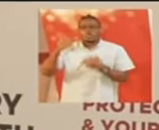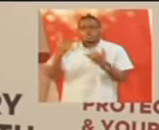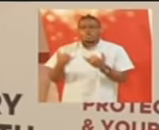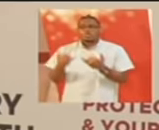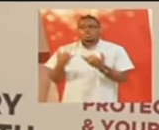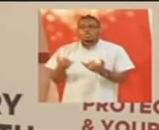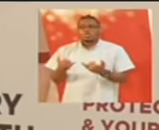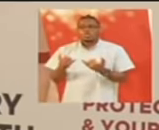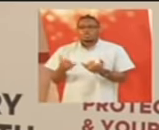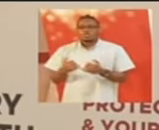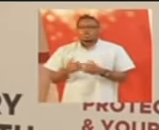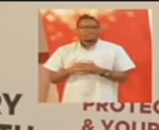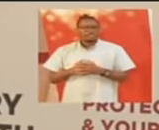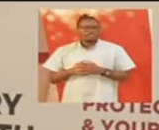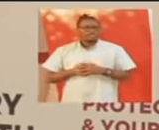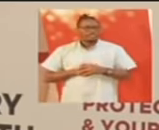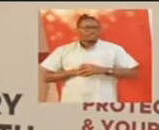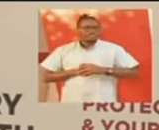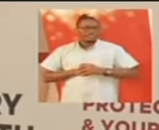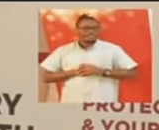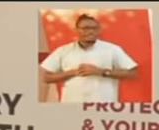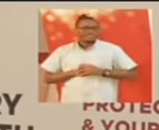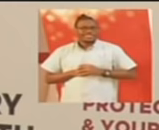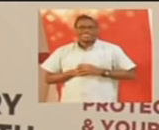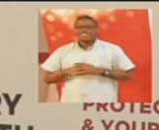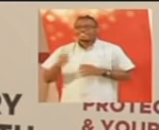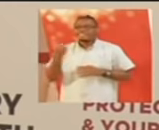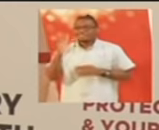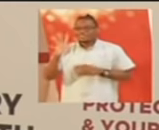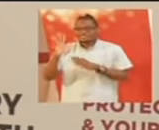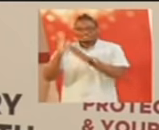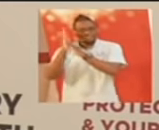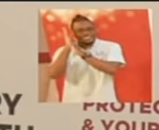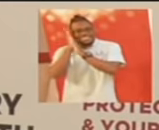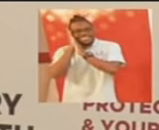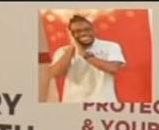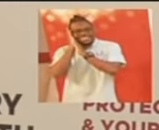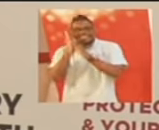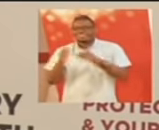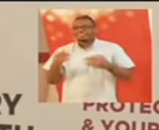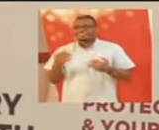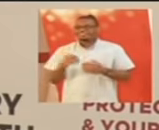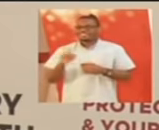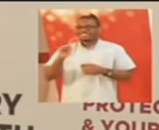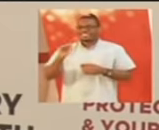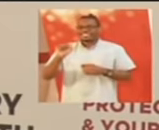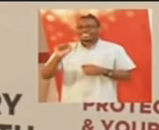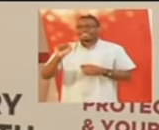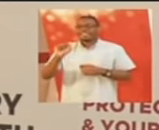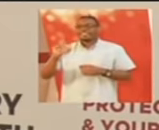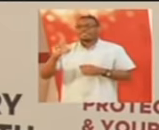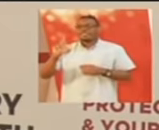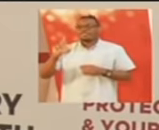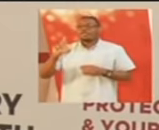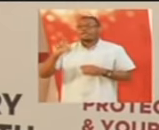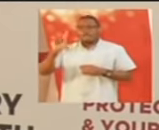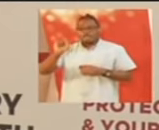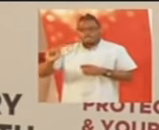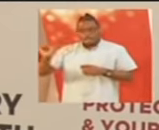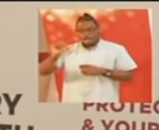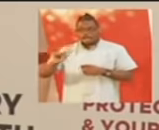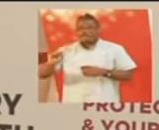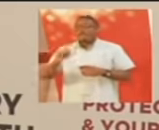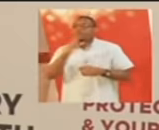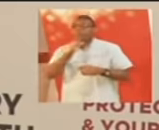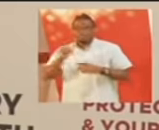Additionally, we have allocated 15 beds at the Takrigwa Racket Center for the elderly.